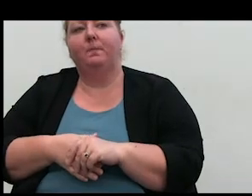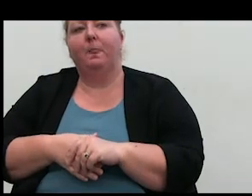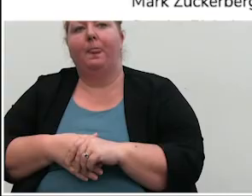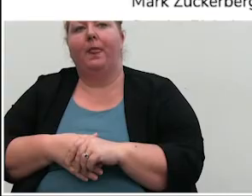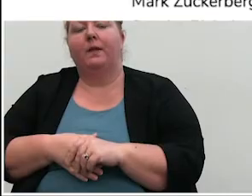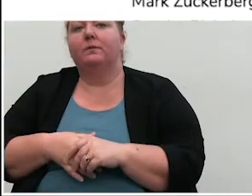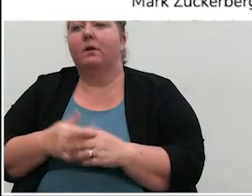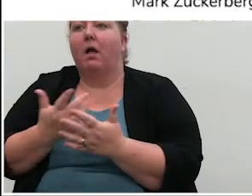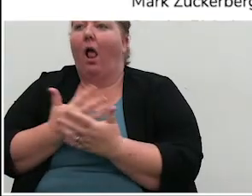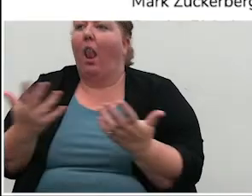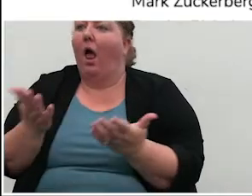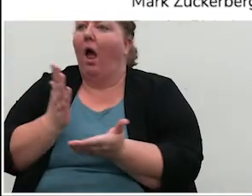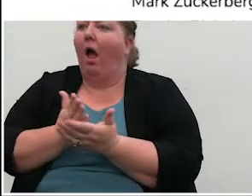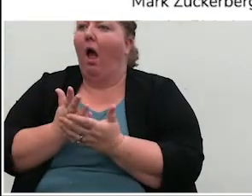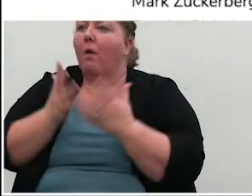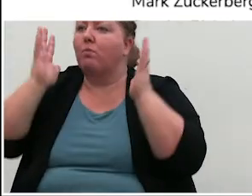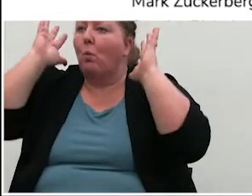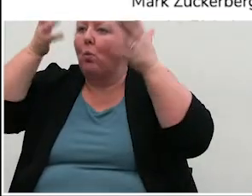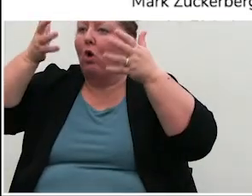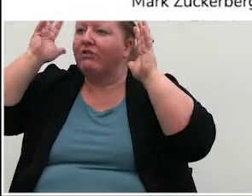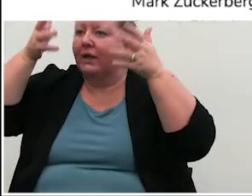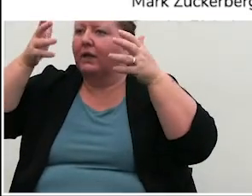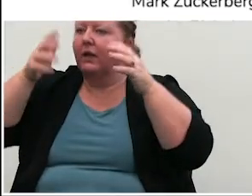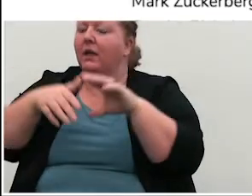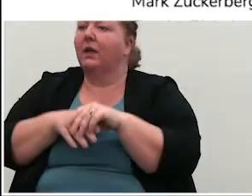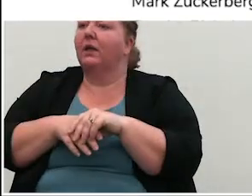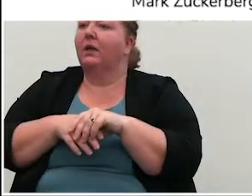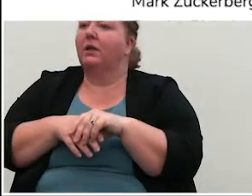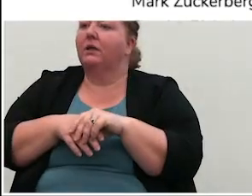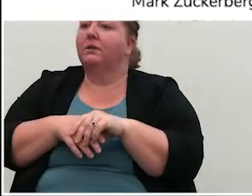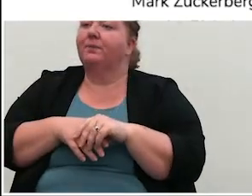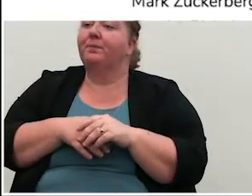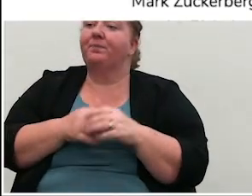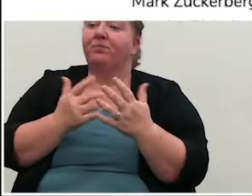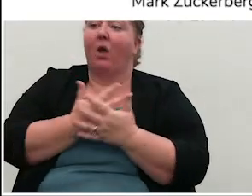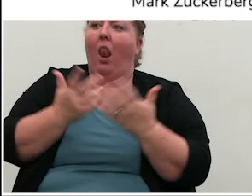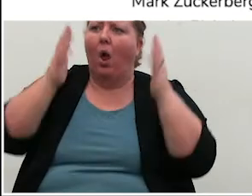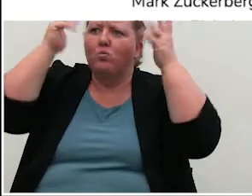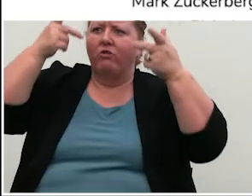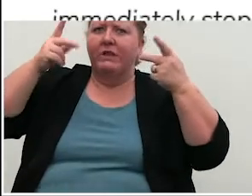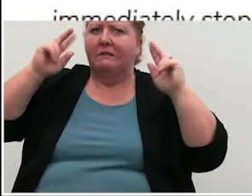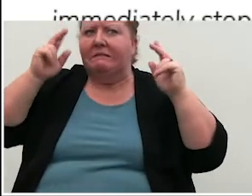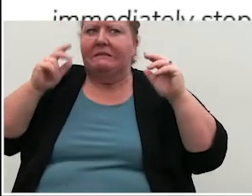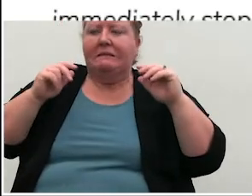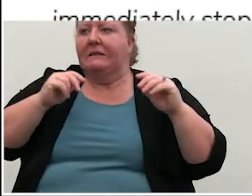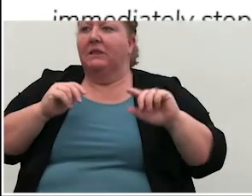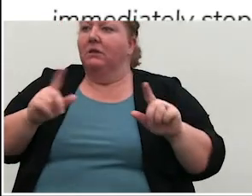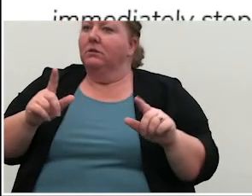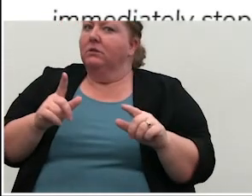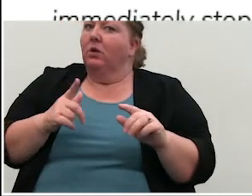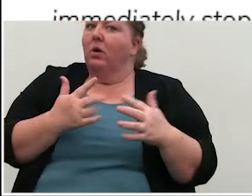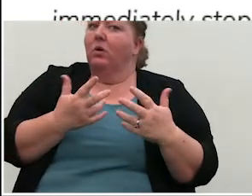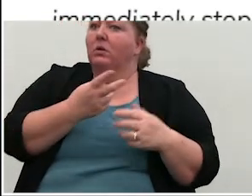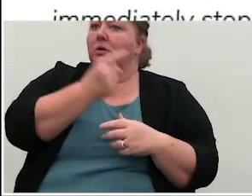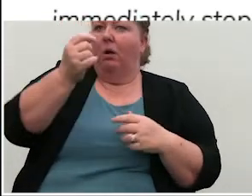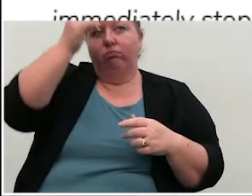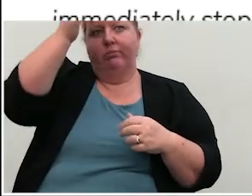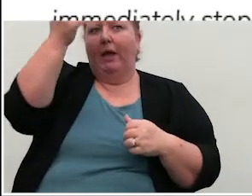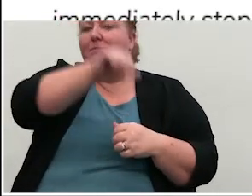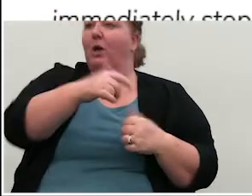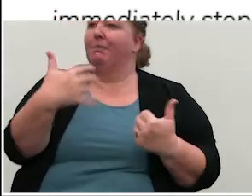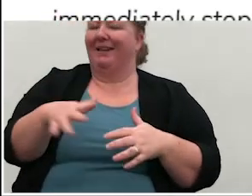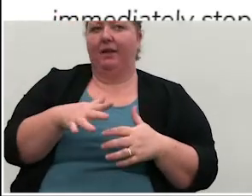Because a lot of people do worry. A bunch of researchers and technologists did send an open letter to Google and Facebook